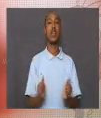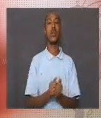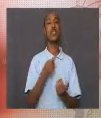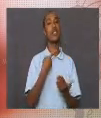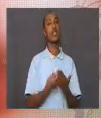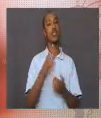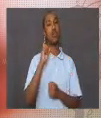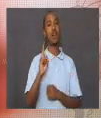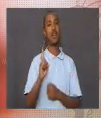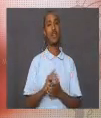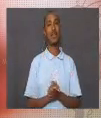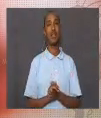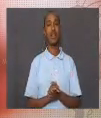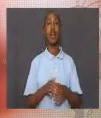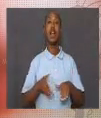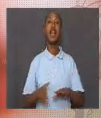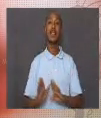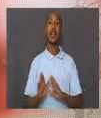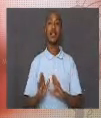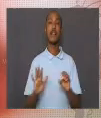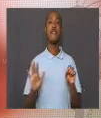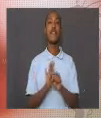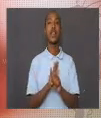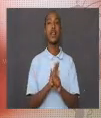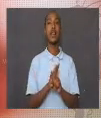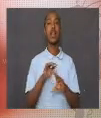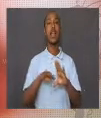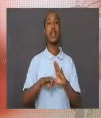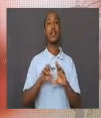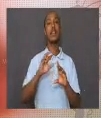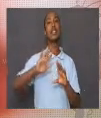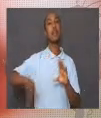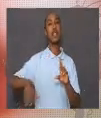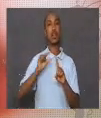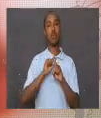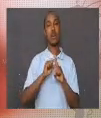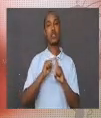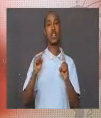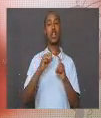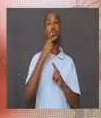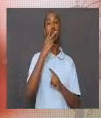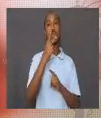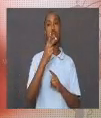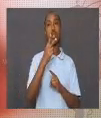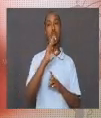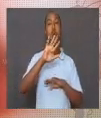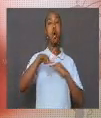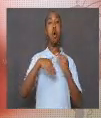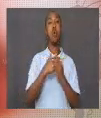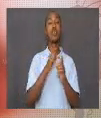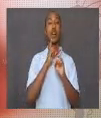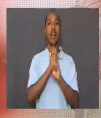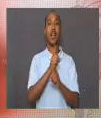one. Let us fill in the missing words to see if you got all the